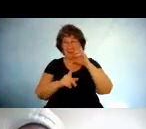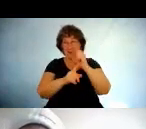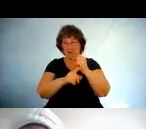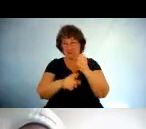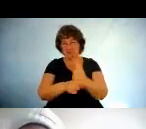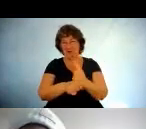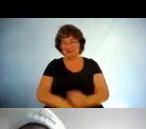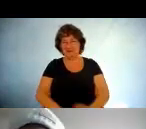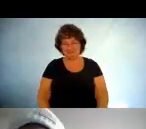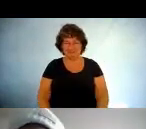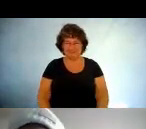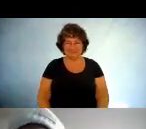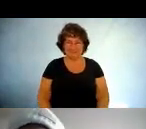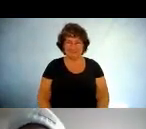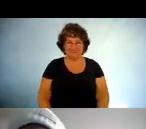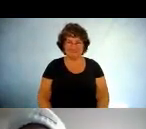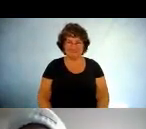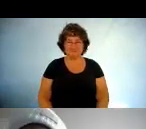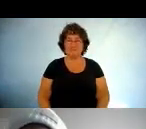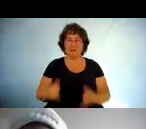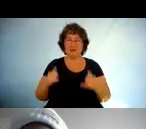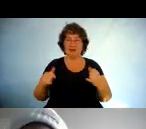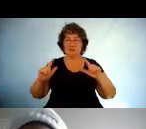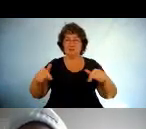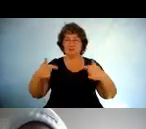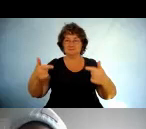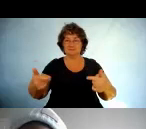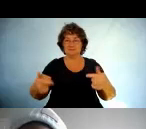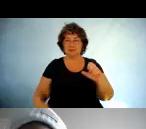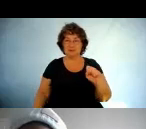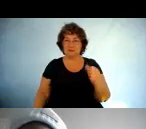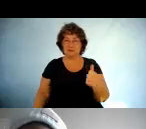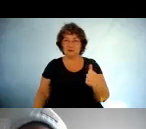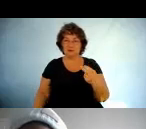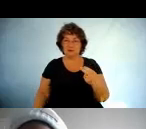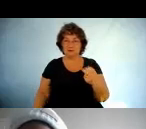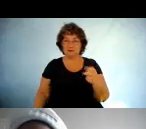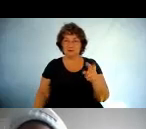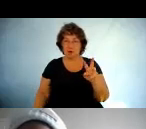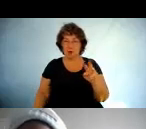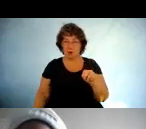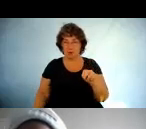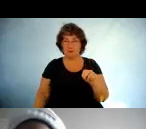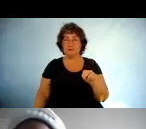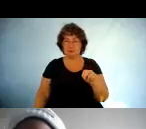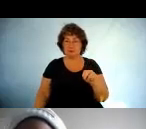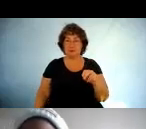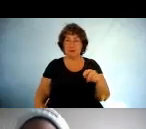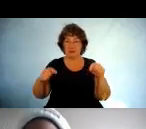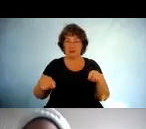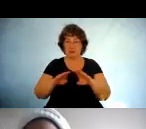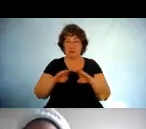turn it over to Sean. I'm also going to let folks know that we'll keep this open for until